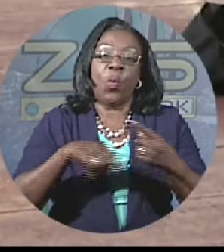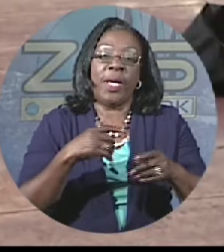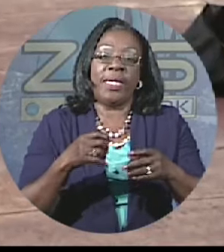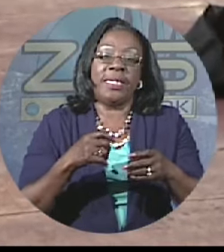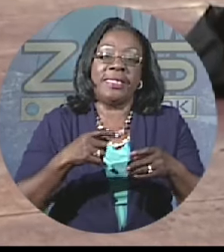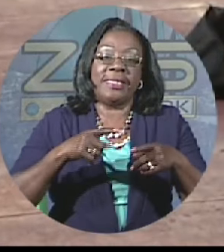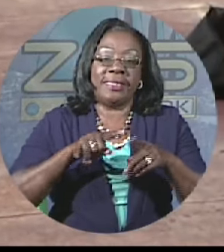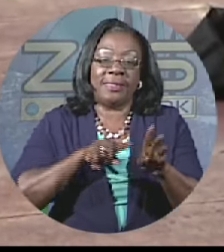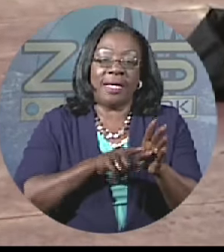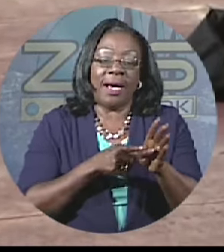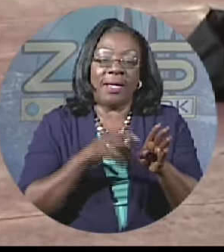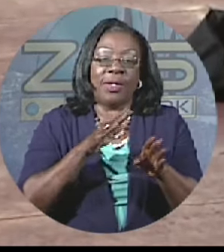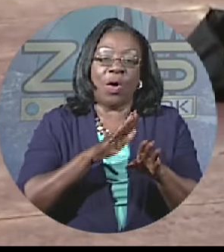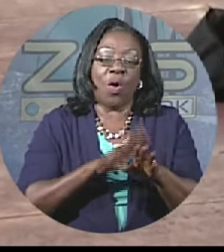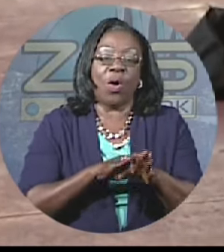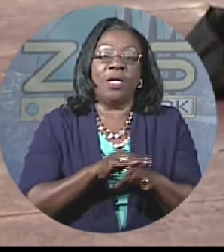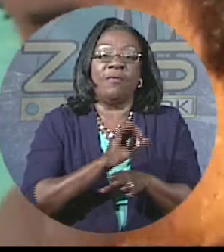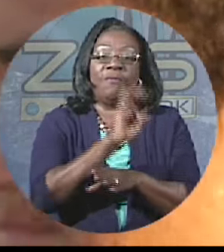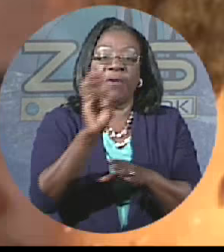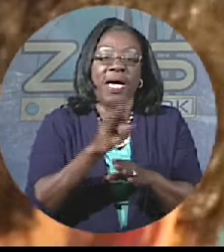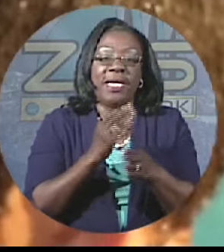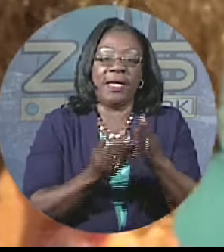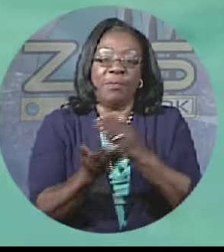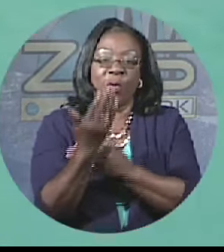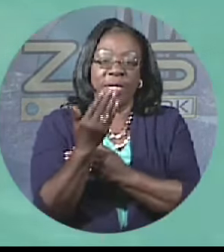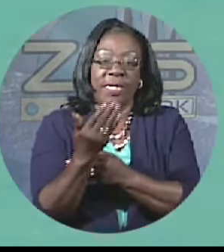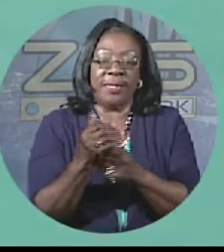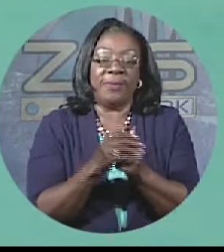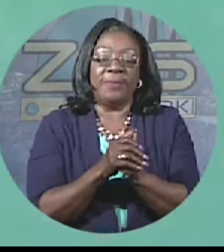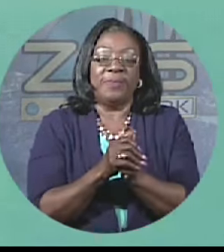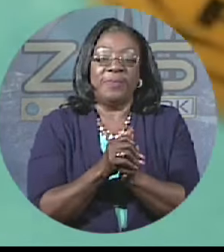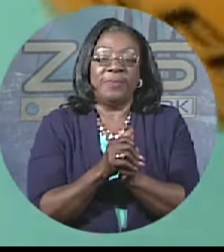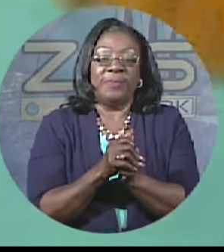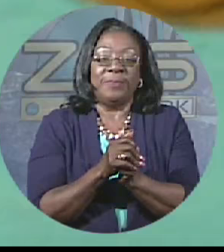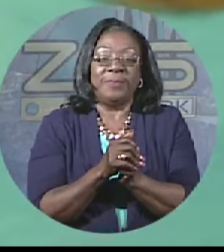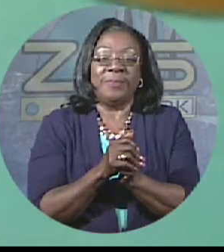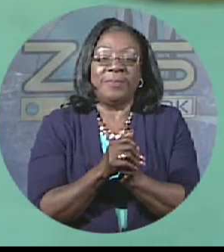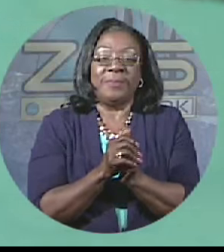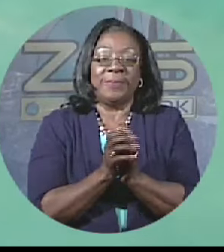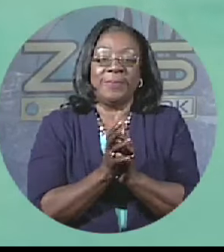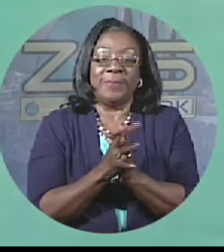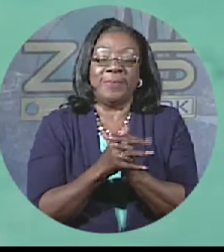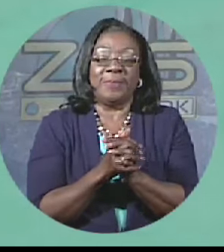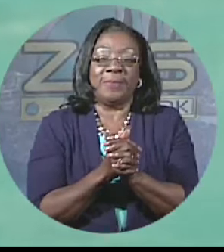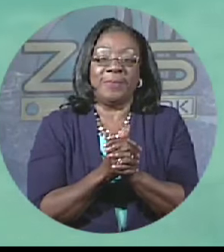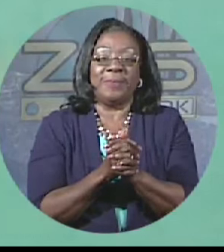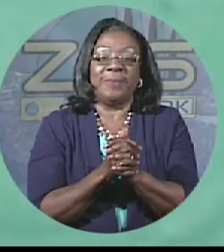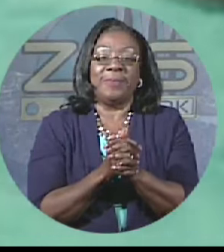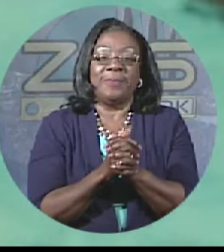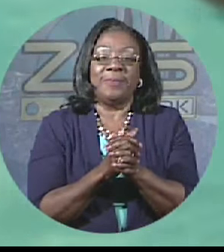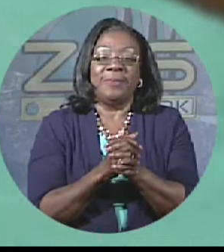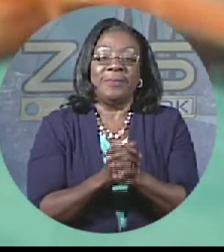let's join Team Bahamas in their quest for gold, gold, gold. Siaska Adderley for the BTC Connection.